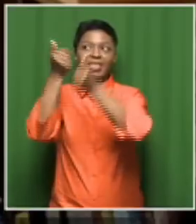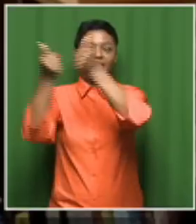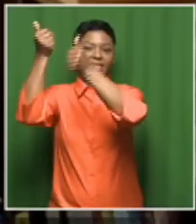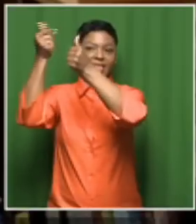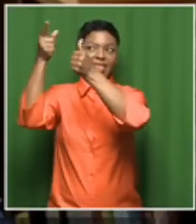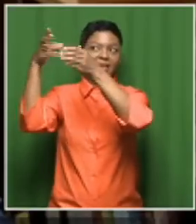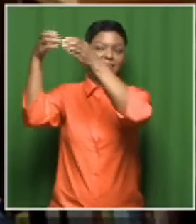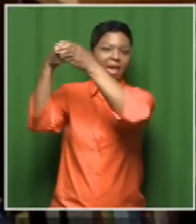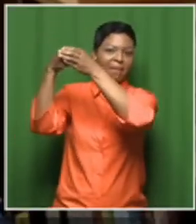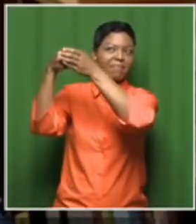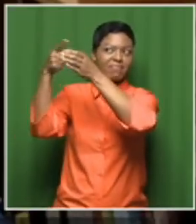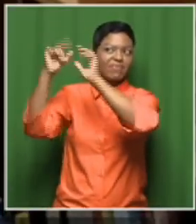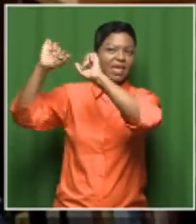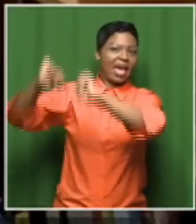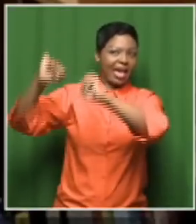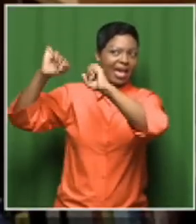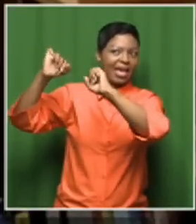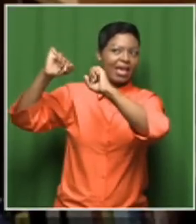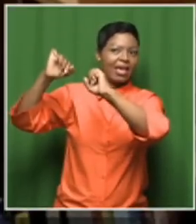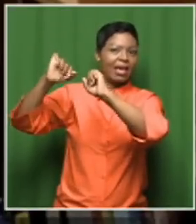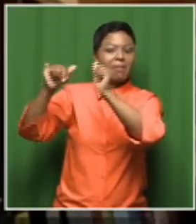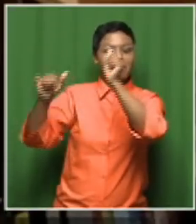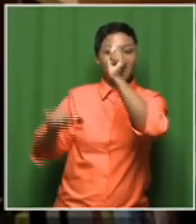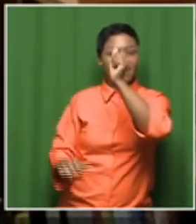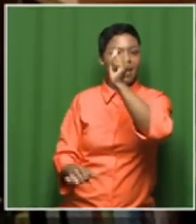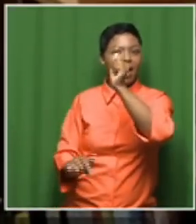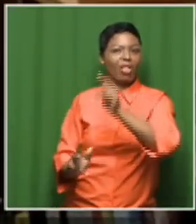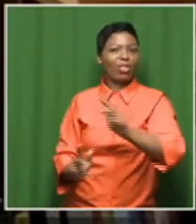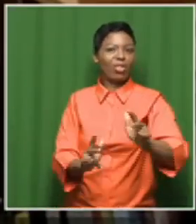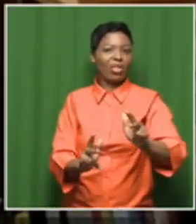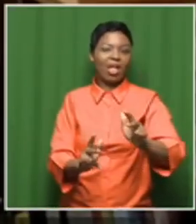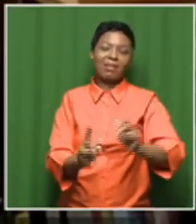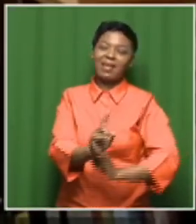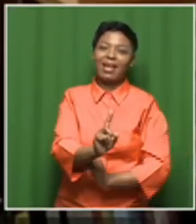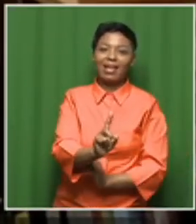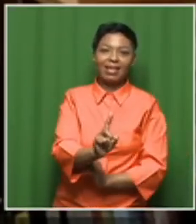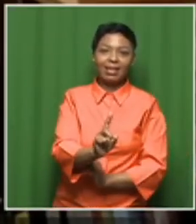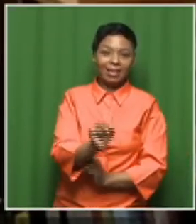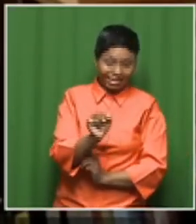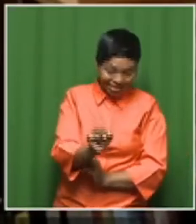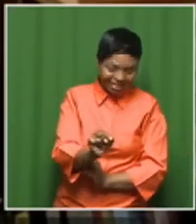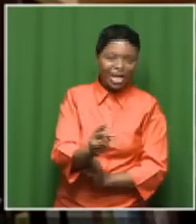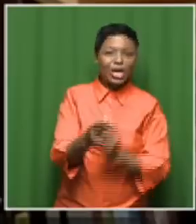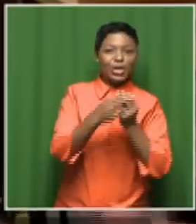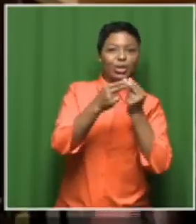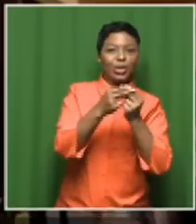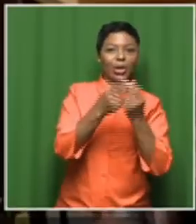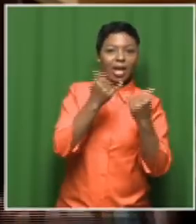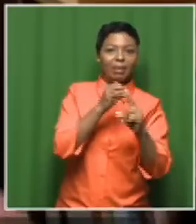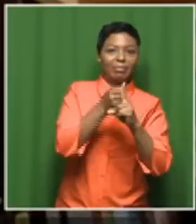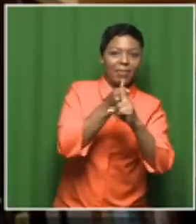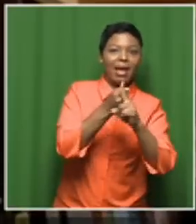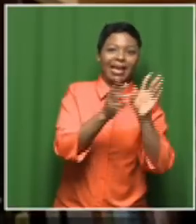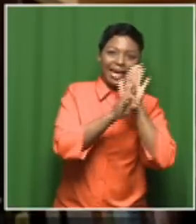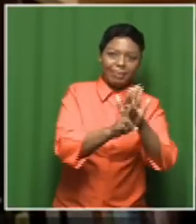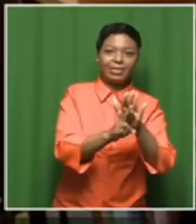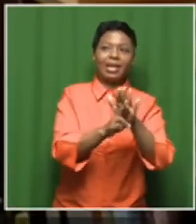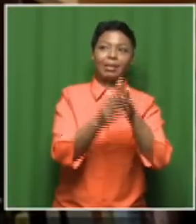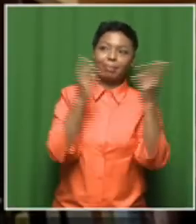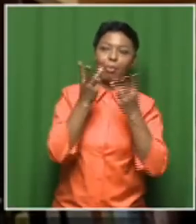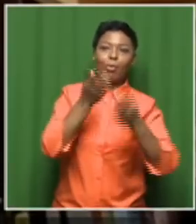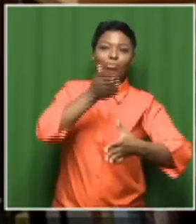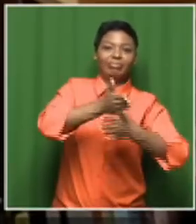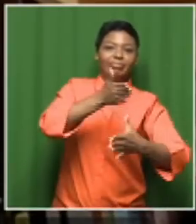president it moves seamlessly from union office into, South Africa is the classic